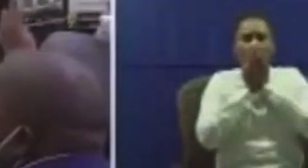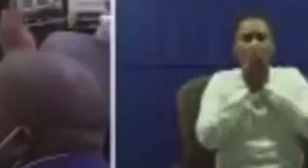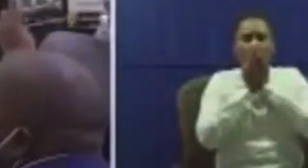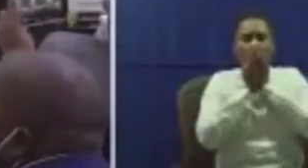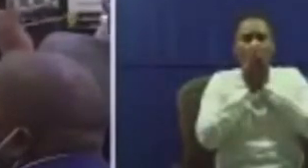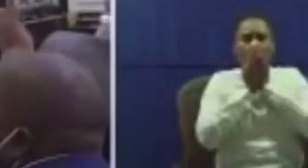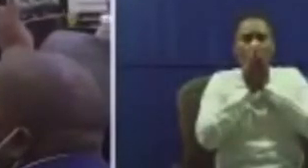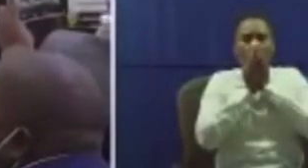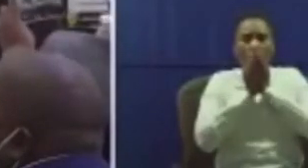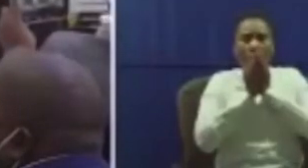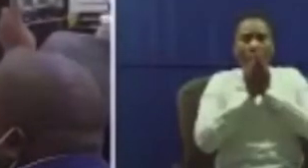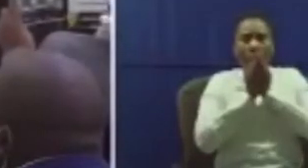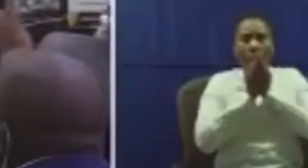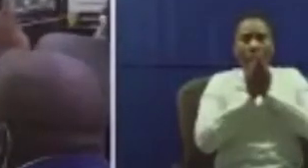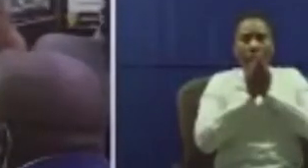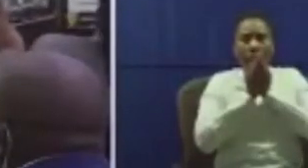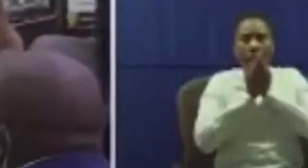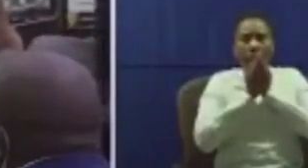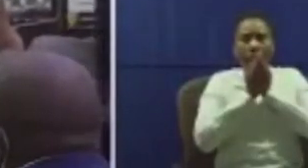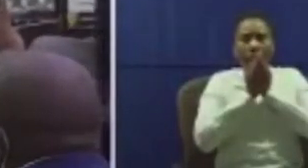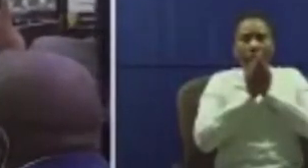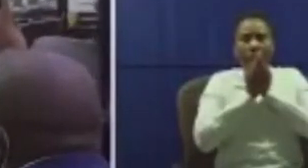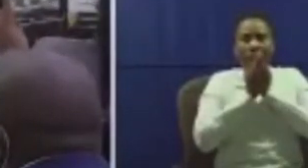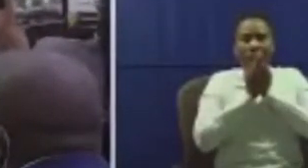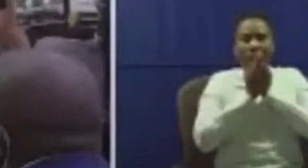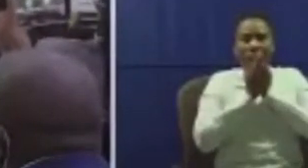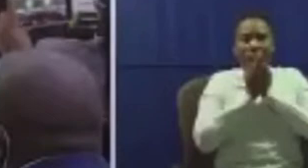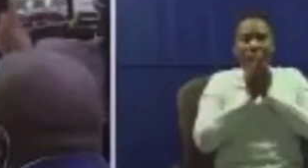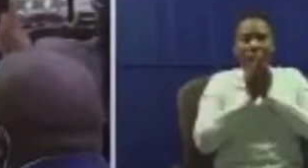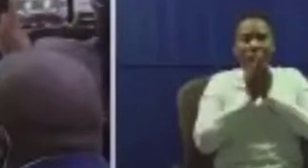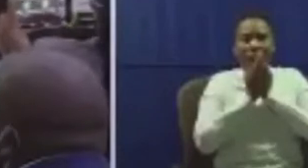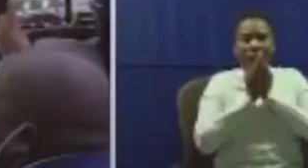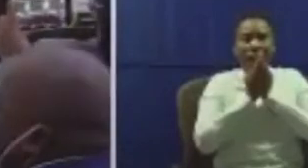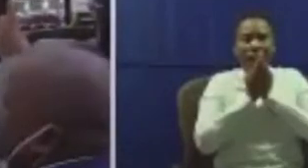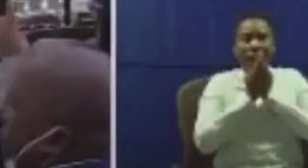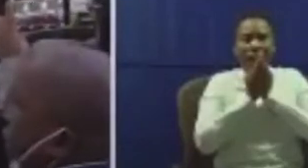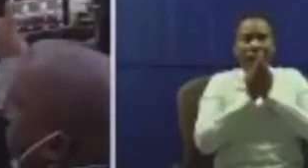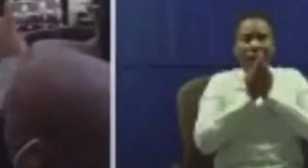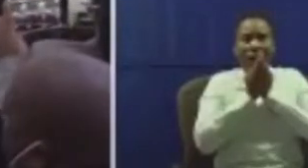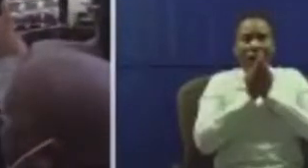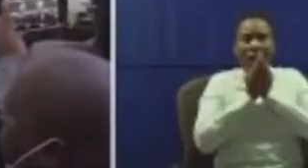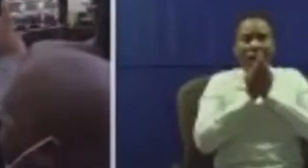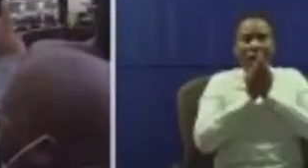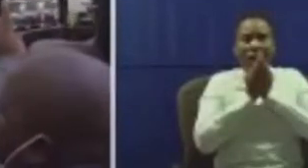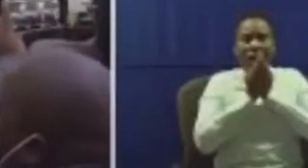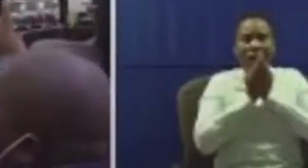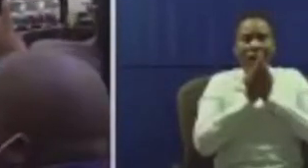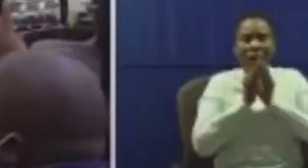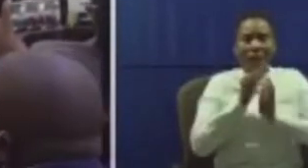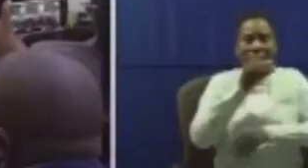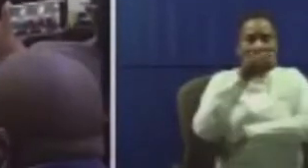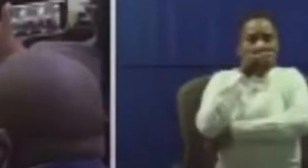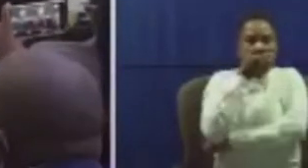the female MPs? You will account to this, Speaker. You will account. You will account to this thing. The chaos has started.